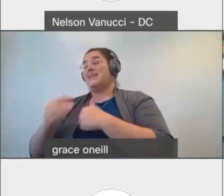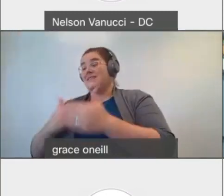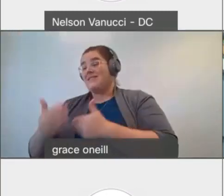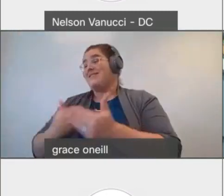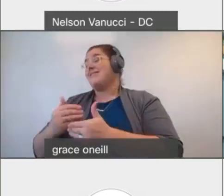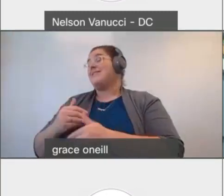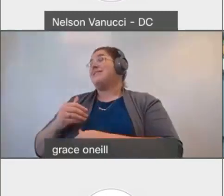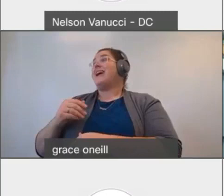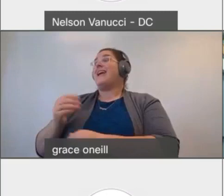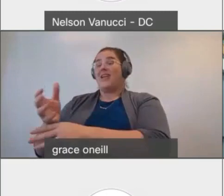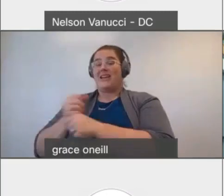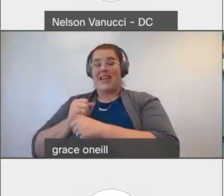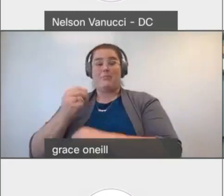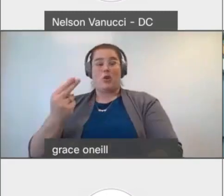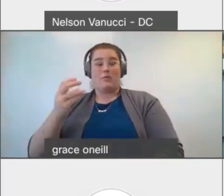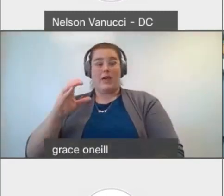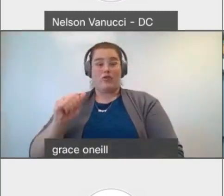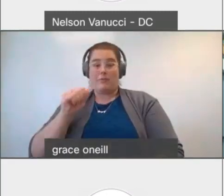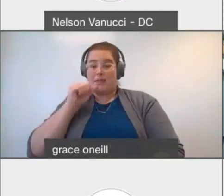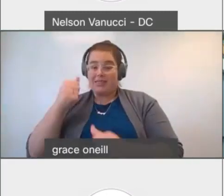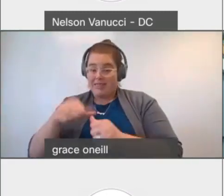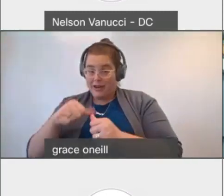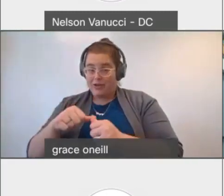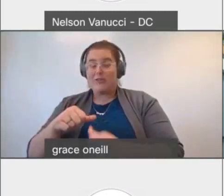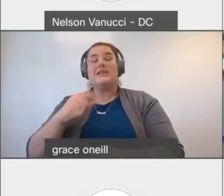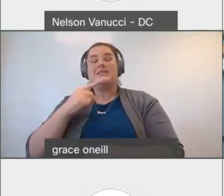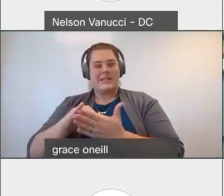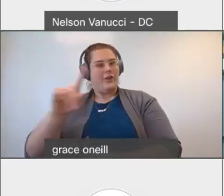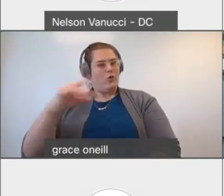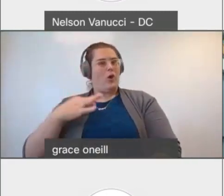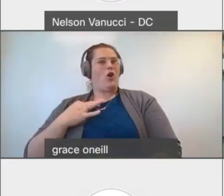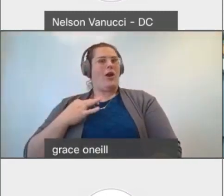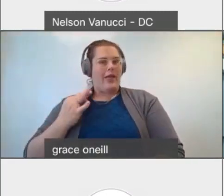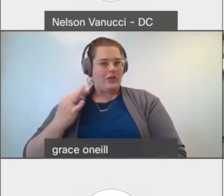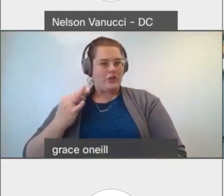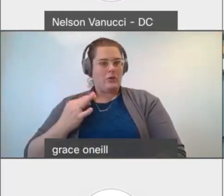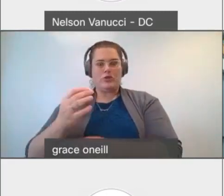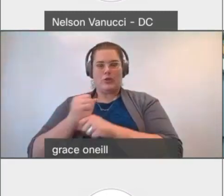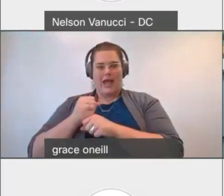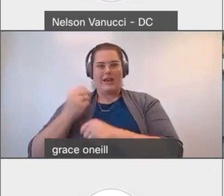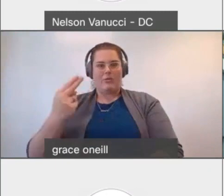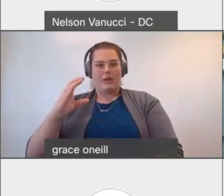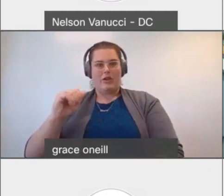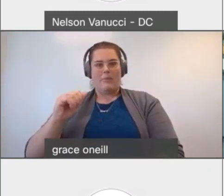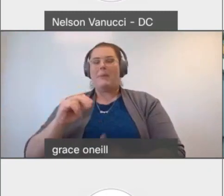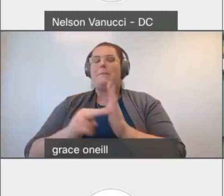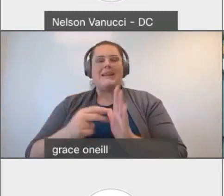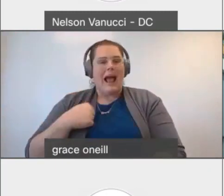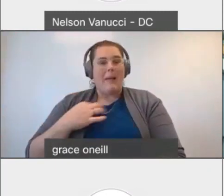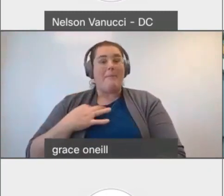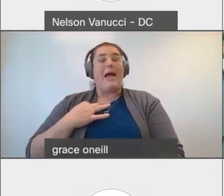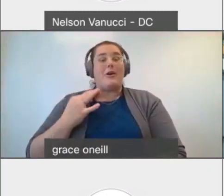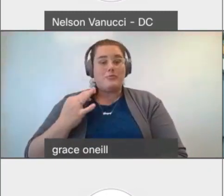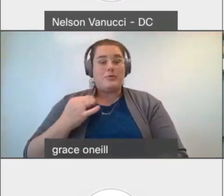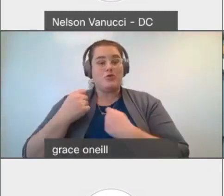a letter that states you're eligible for a human care agreement. That's like me being eligible to drive a car,